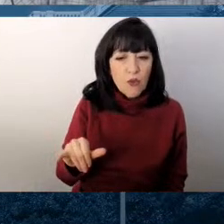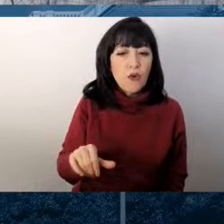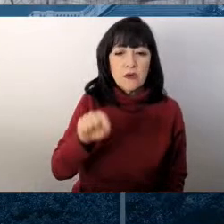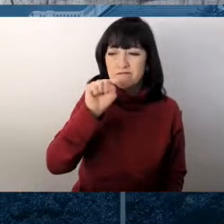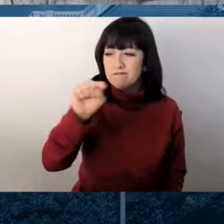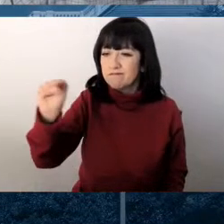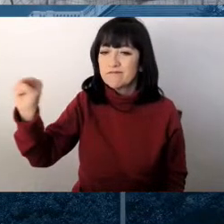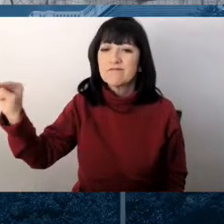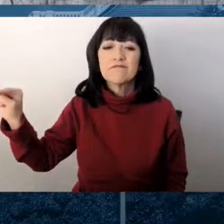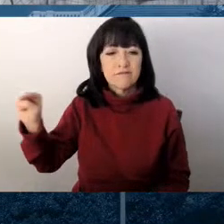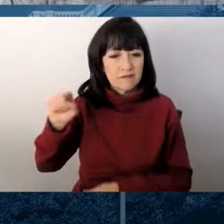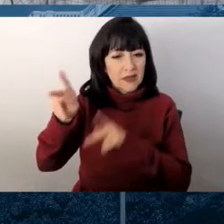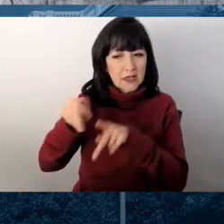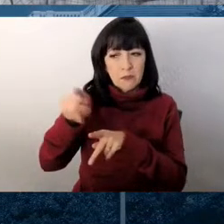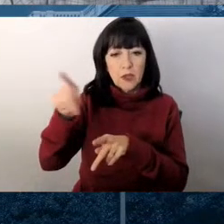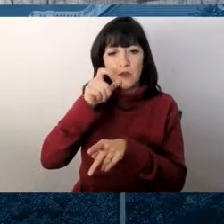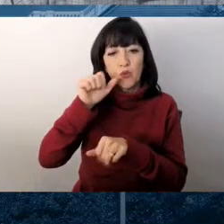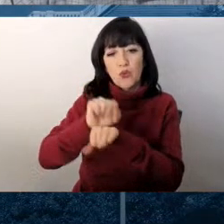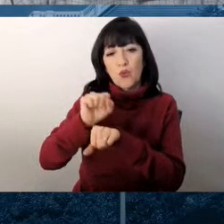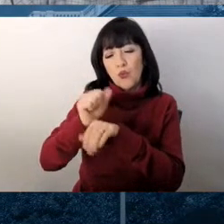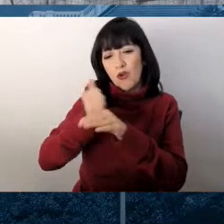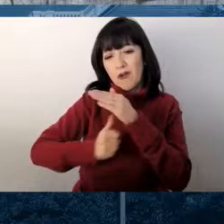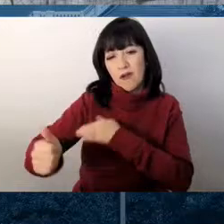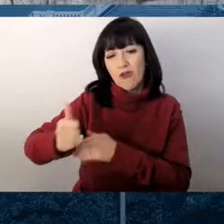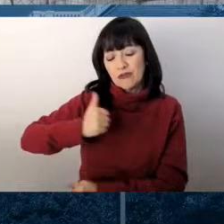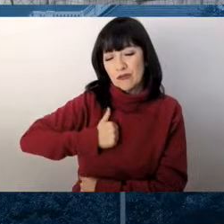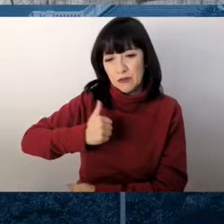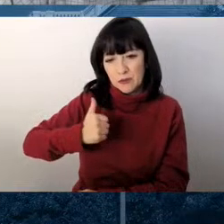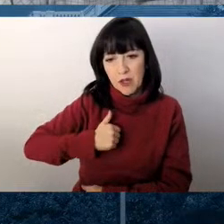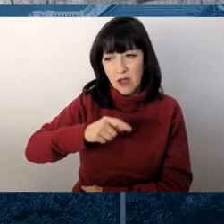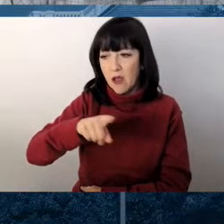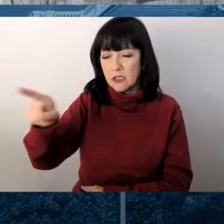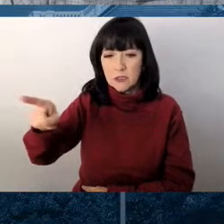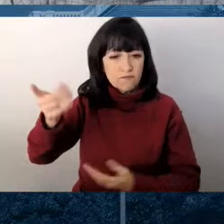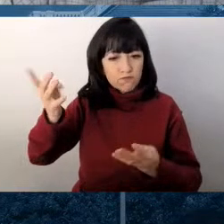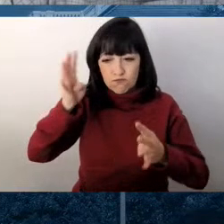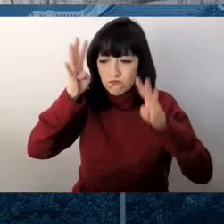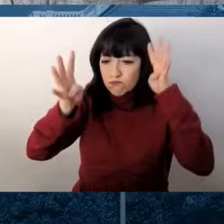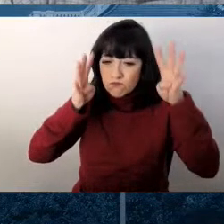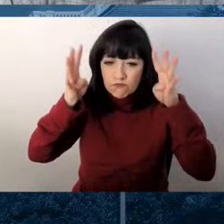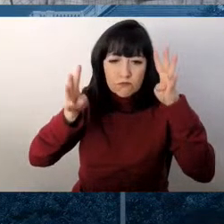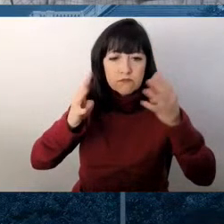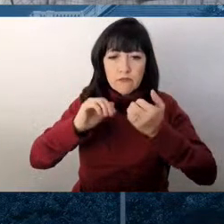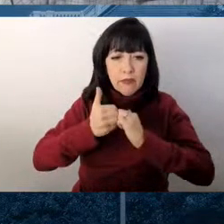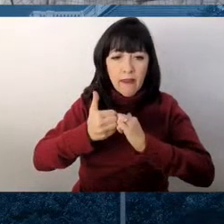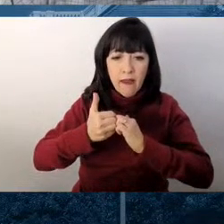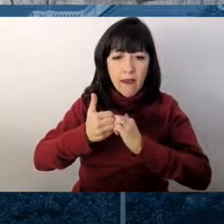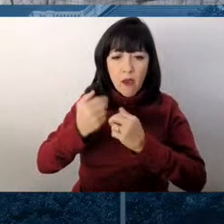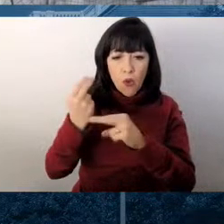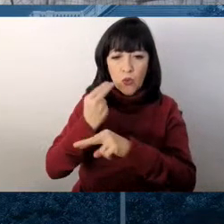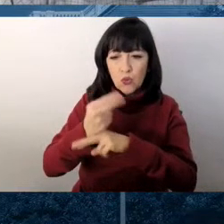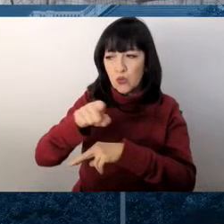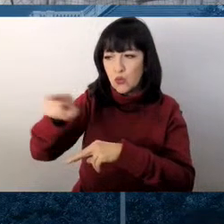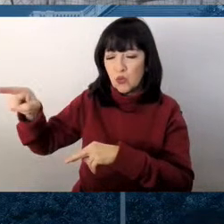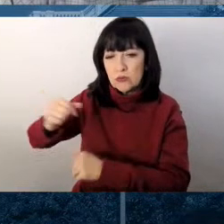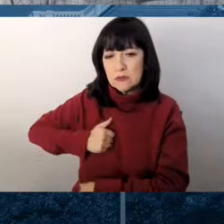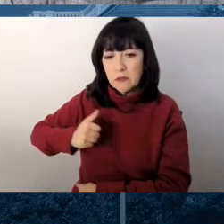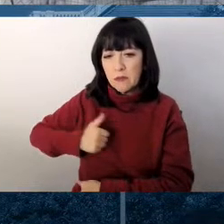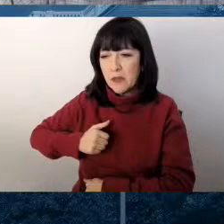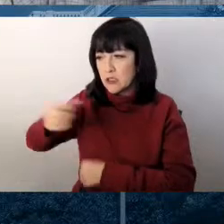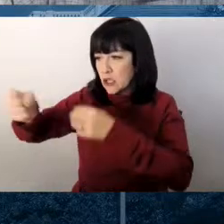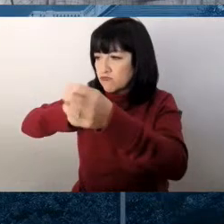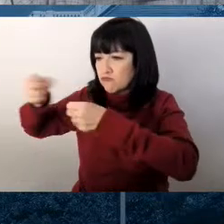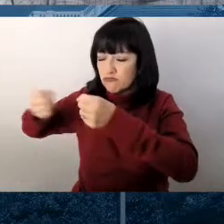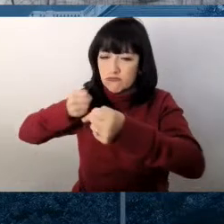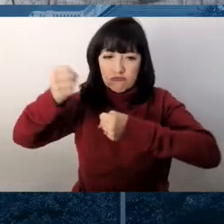for really being creative with making sure we get the Guards into locations where they could do the most good for the